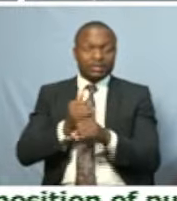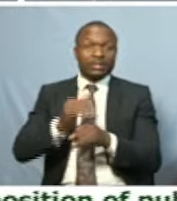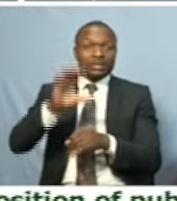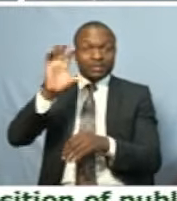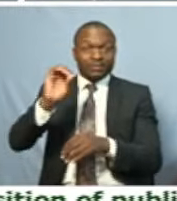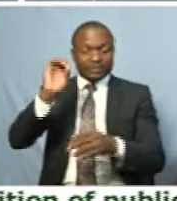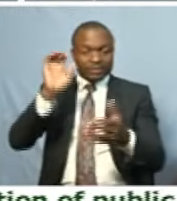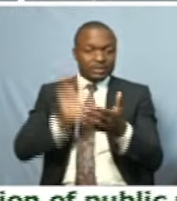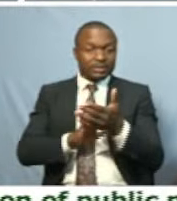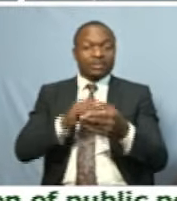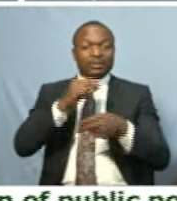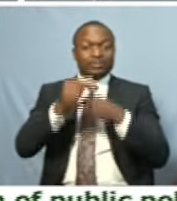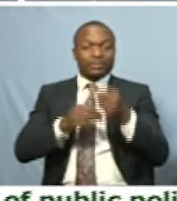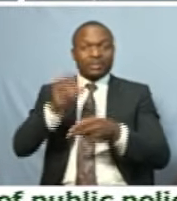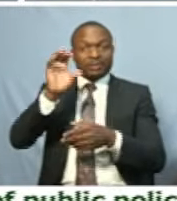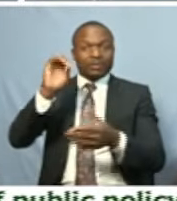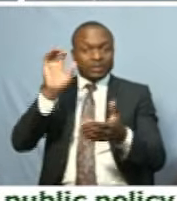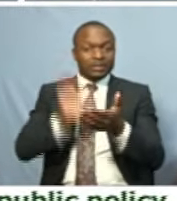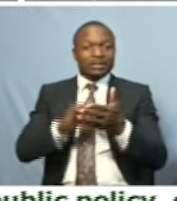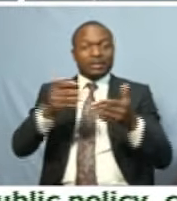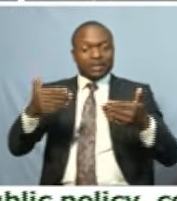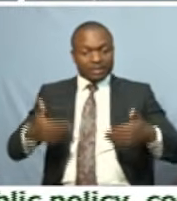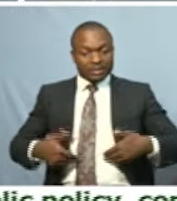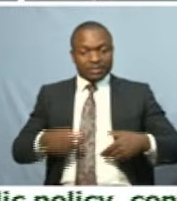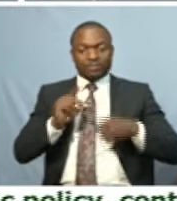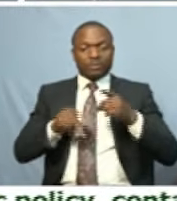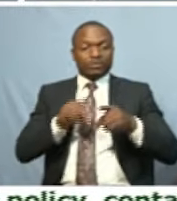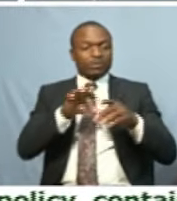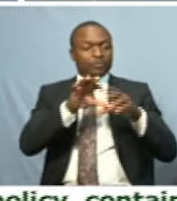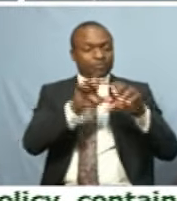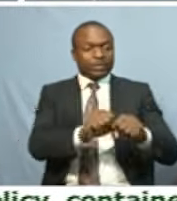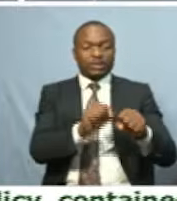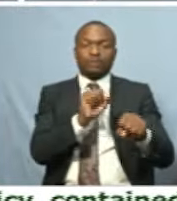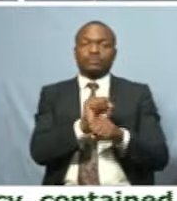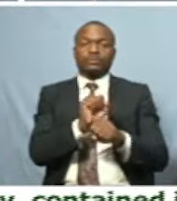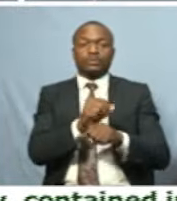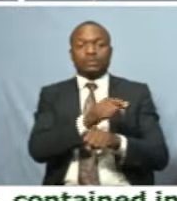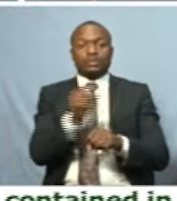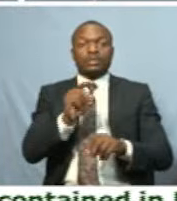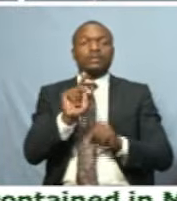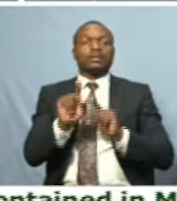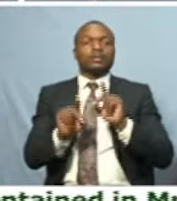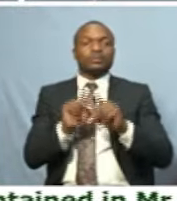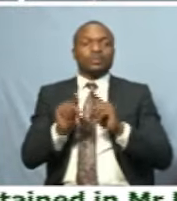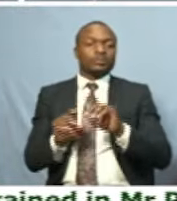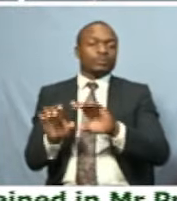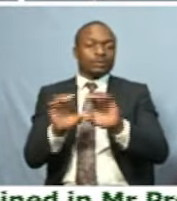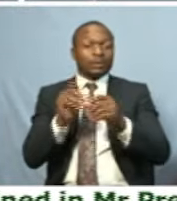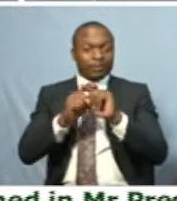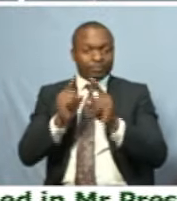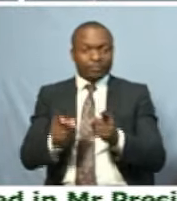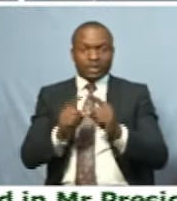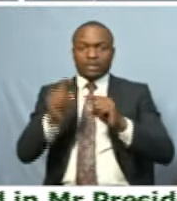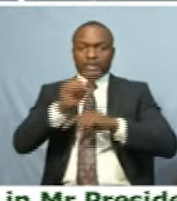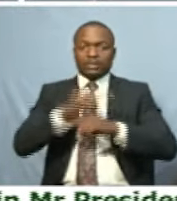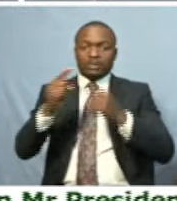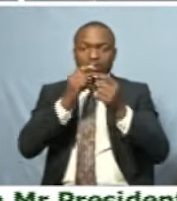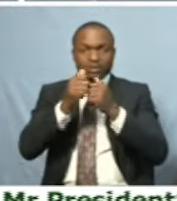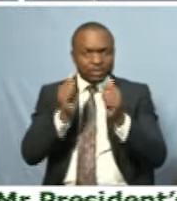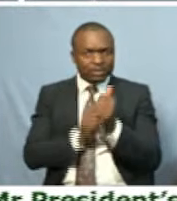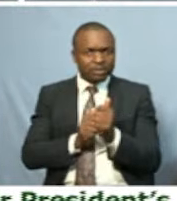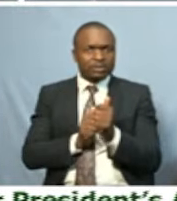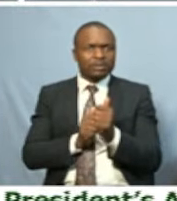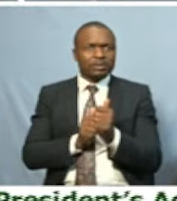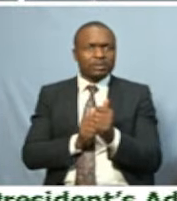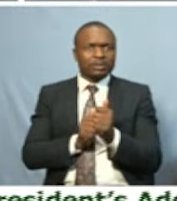So it means 50,000 young people couldn't find jobs. These are the people that did that. But today they are talking about the